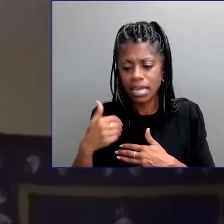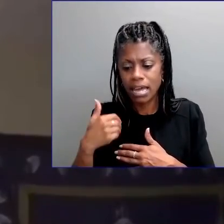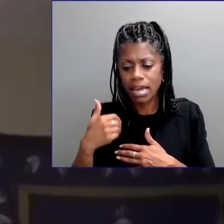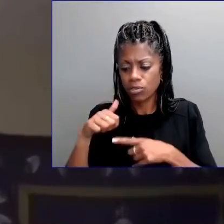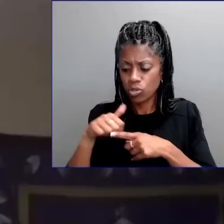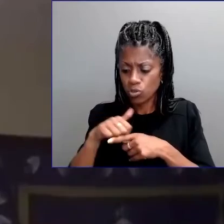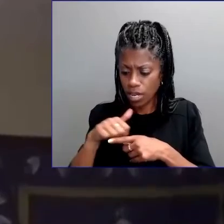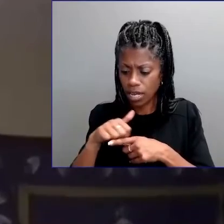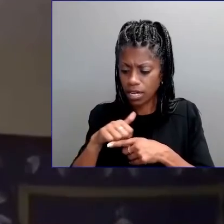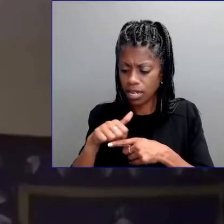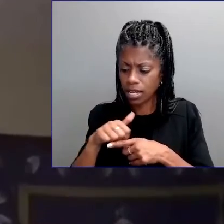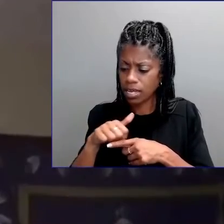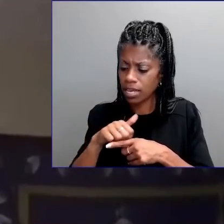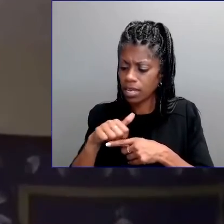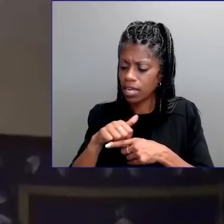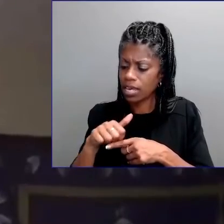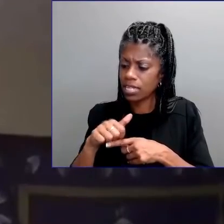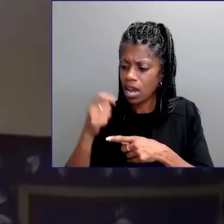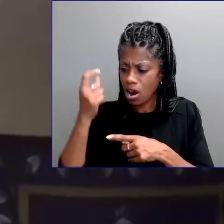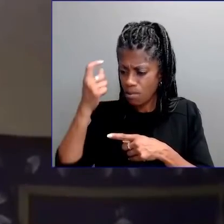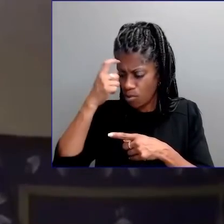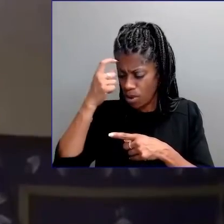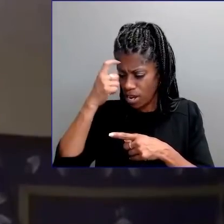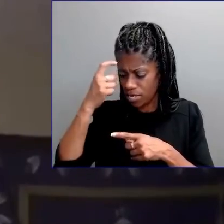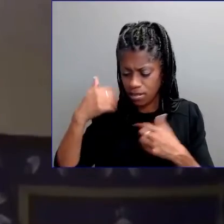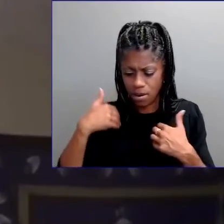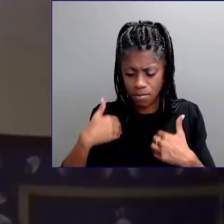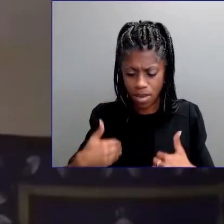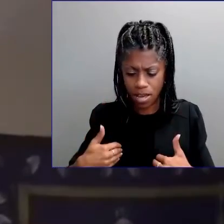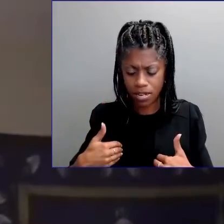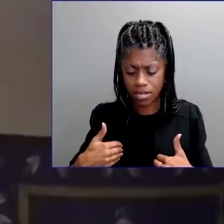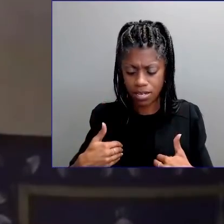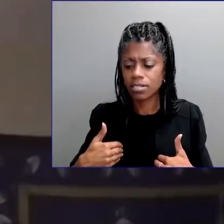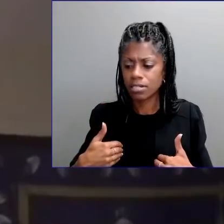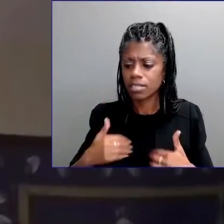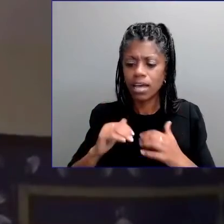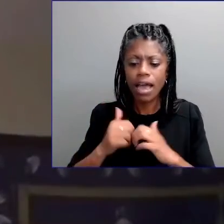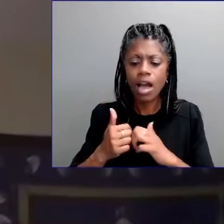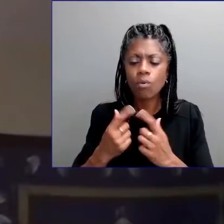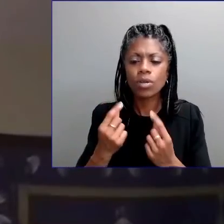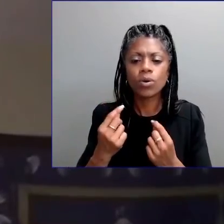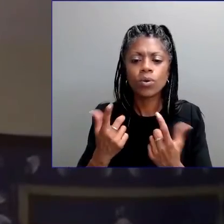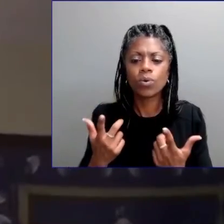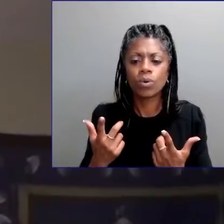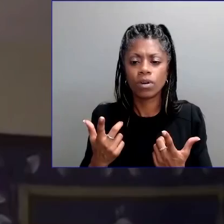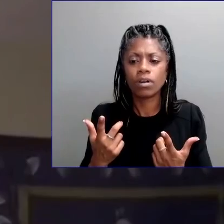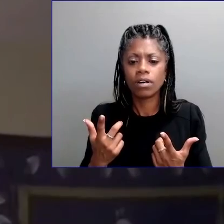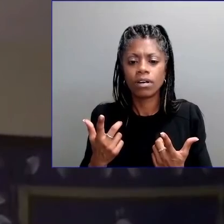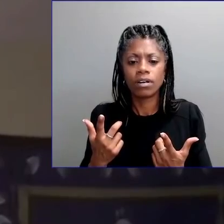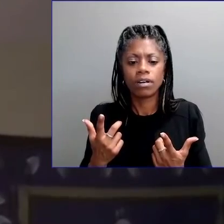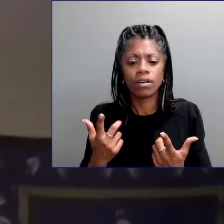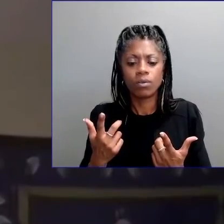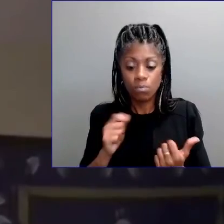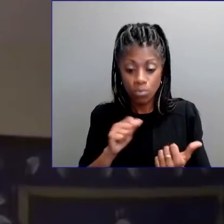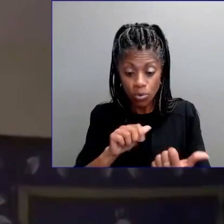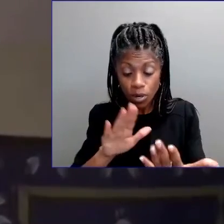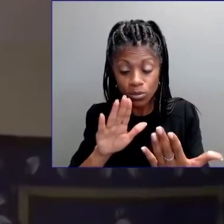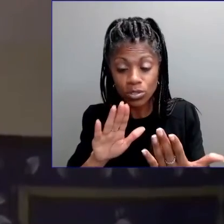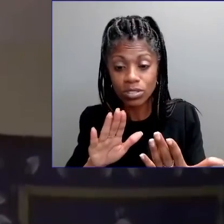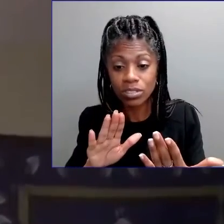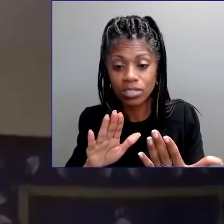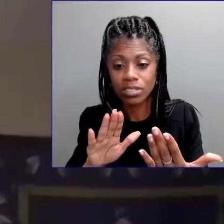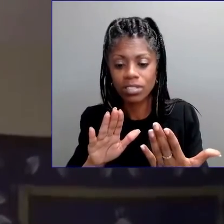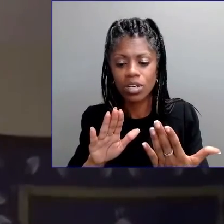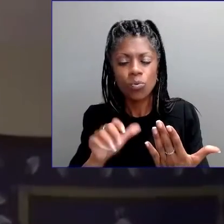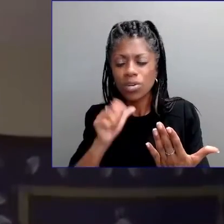one day and could never imagine a world that doesn't look like the one we're trying to build now. Access won't feel like an add-on